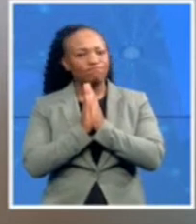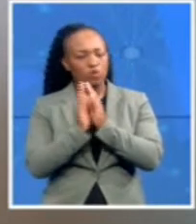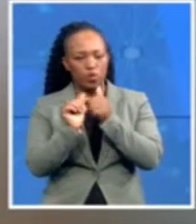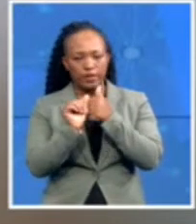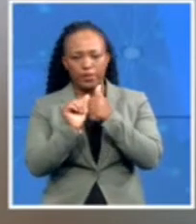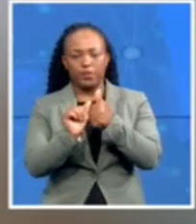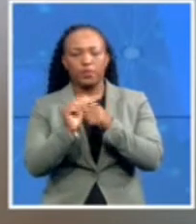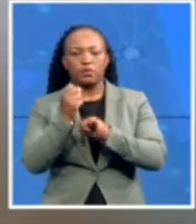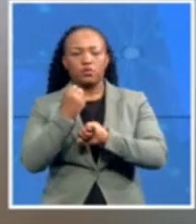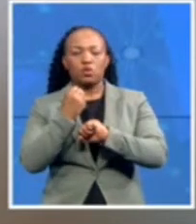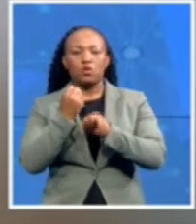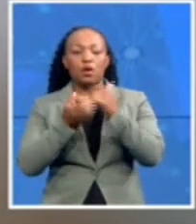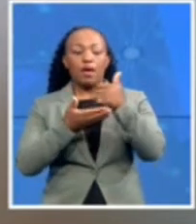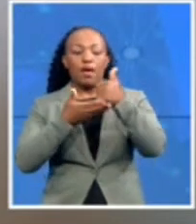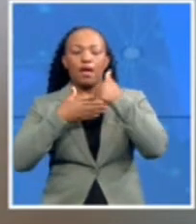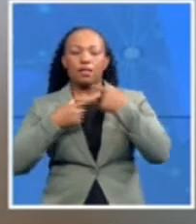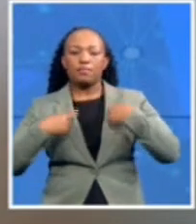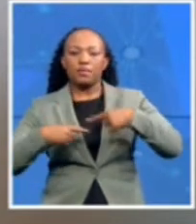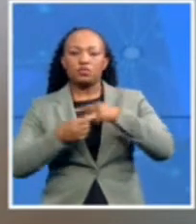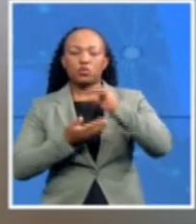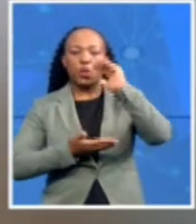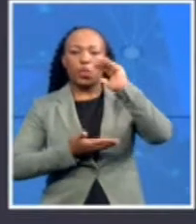shedding. Thank you.